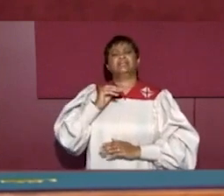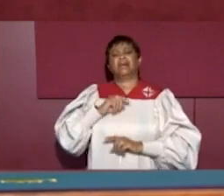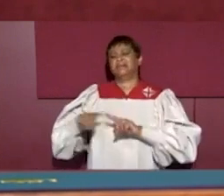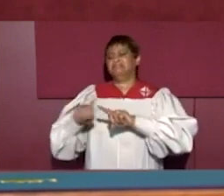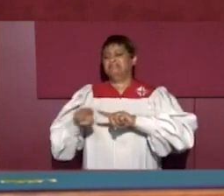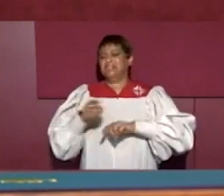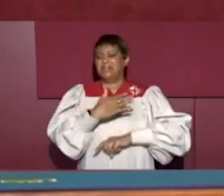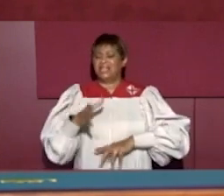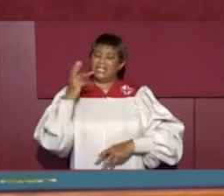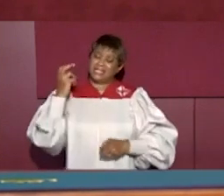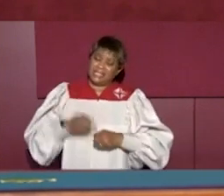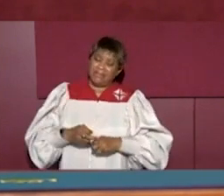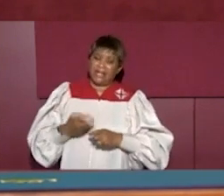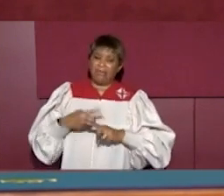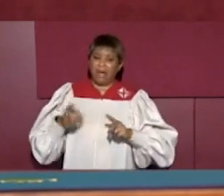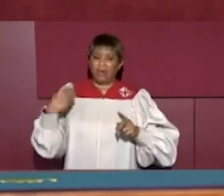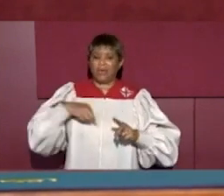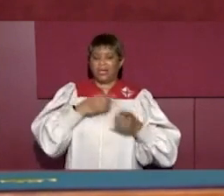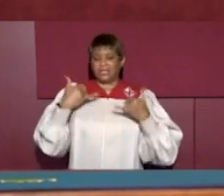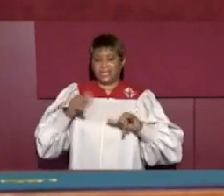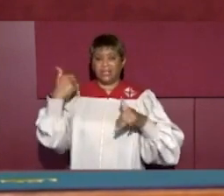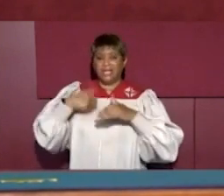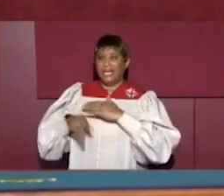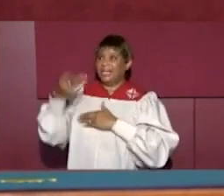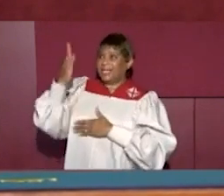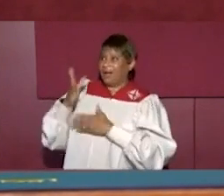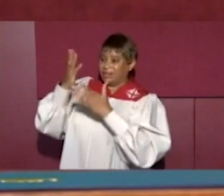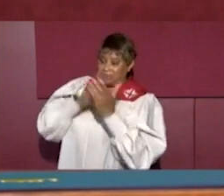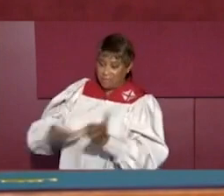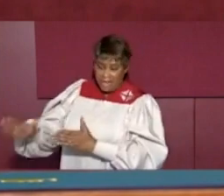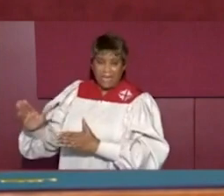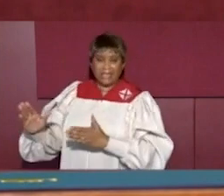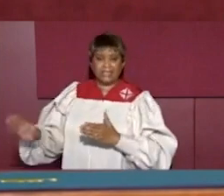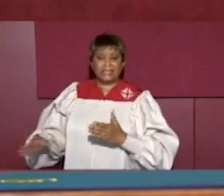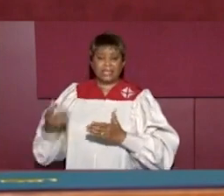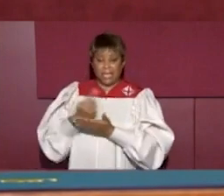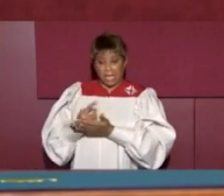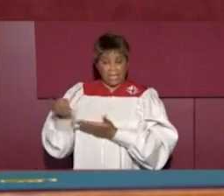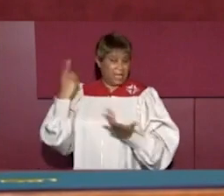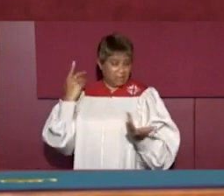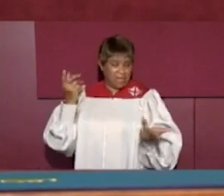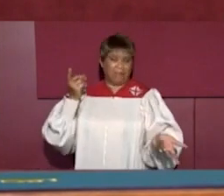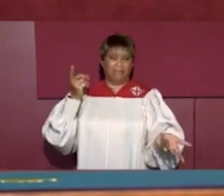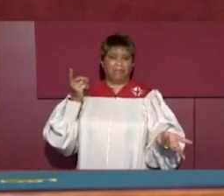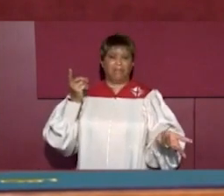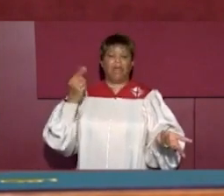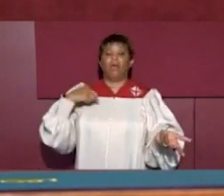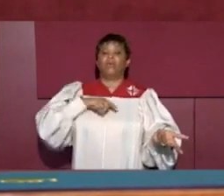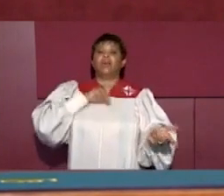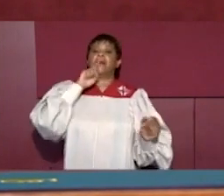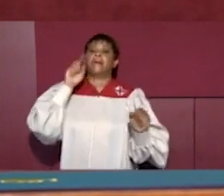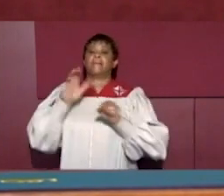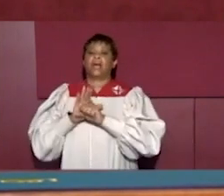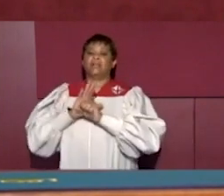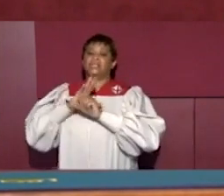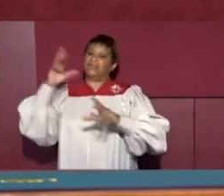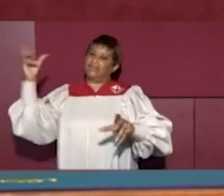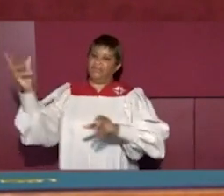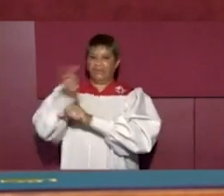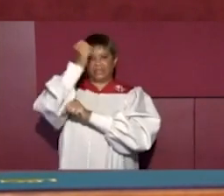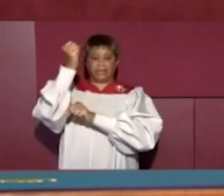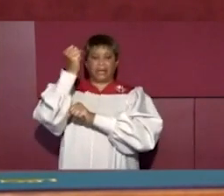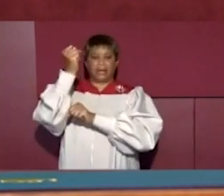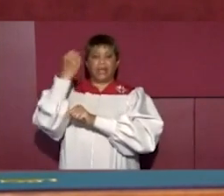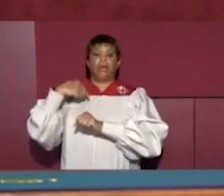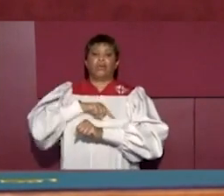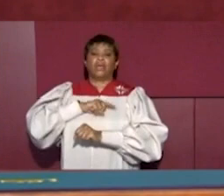we're still in God's plans. And then lastly, we learned the last time I was here is that we are promised victory. We